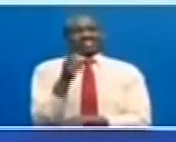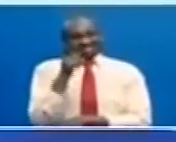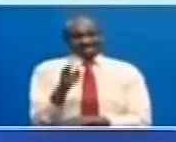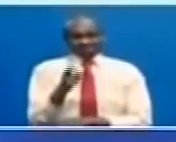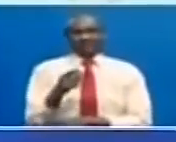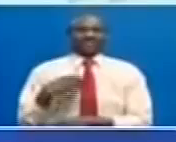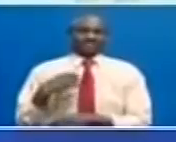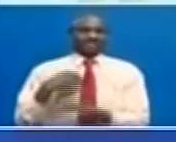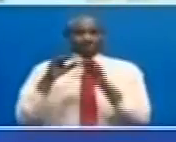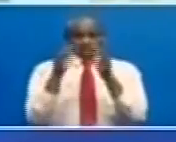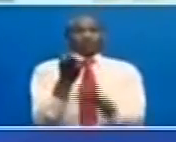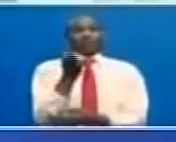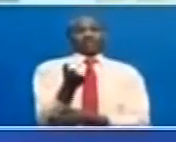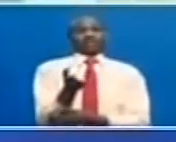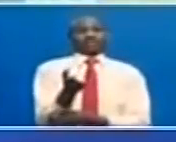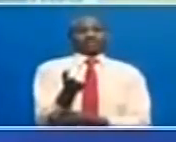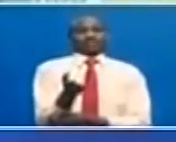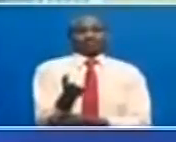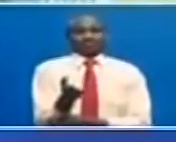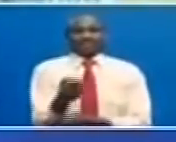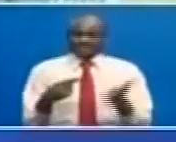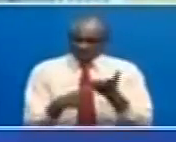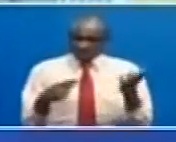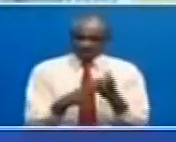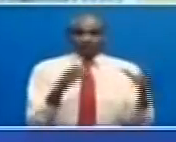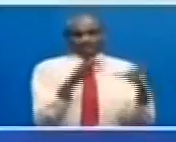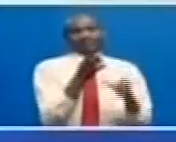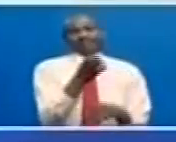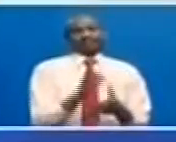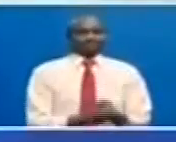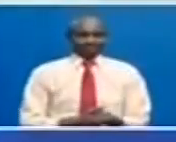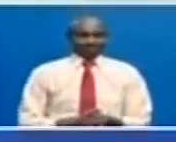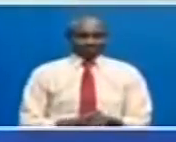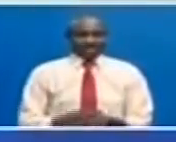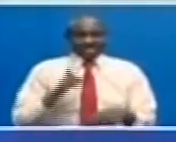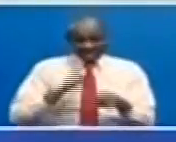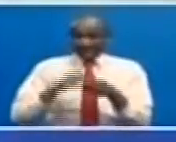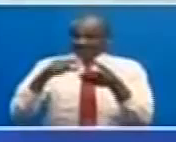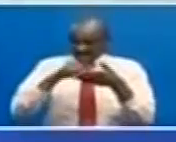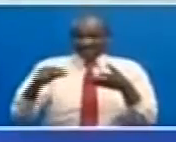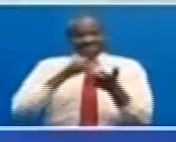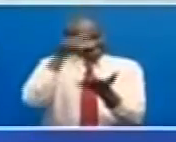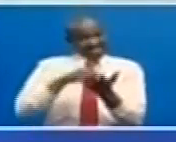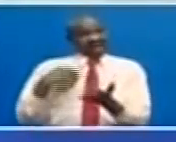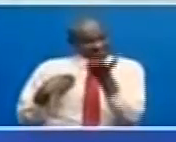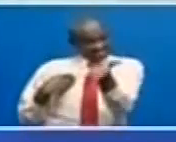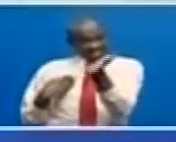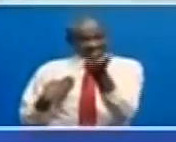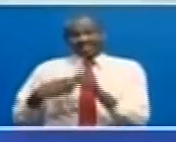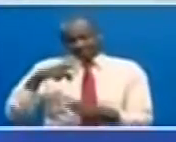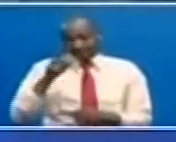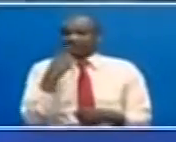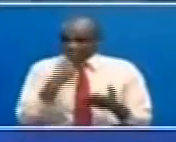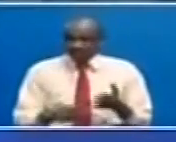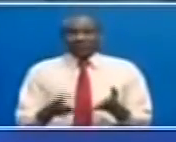global deployment by a leading technology firm, Opatha. By hosting the card center at the bank's premises, this is tipped